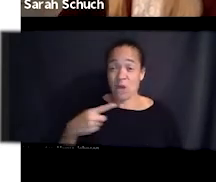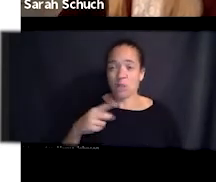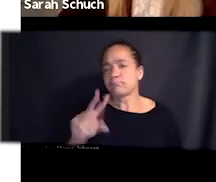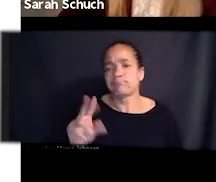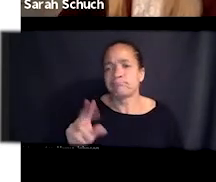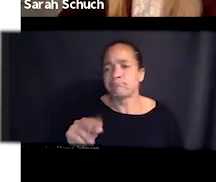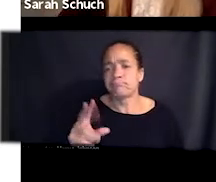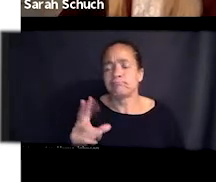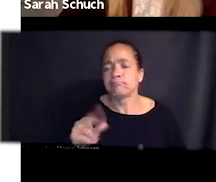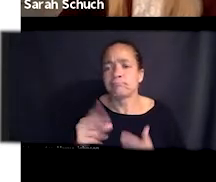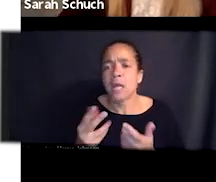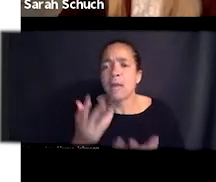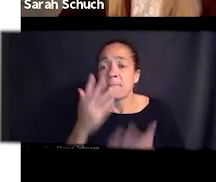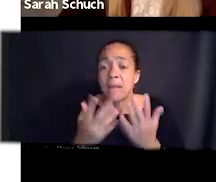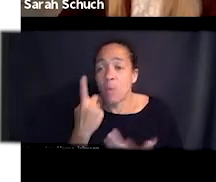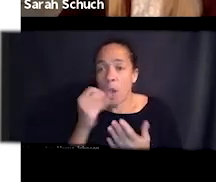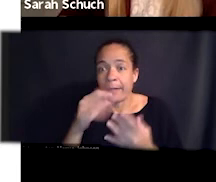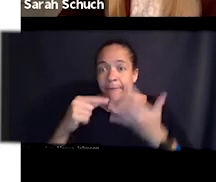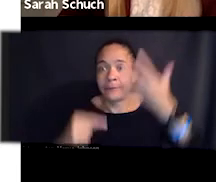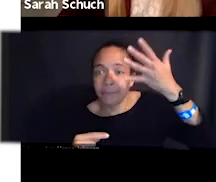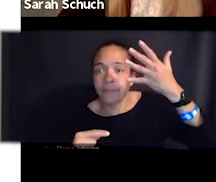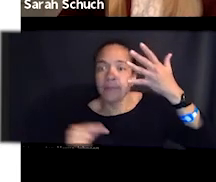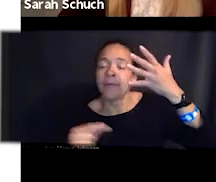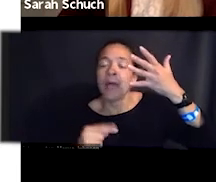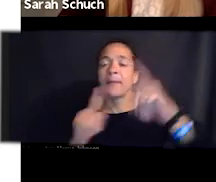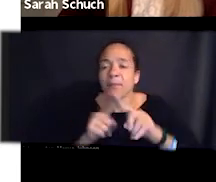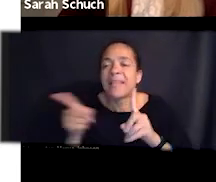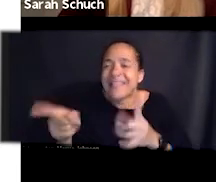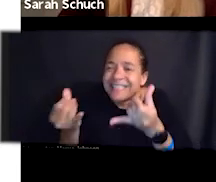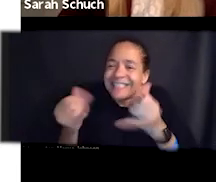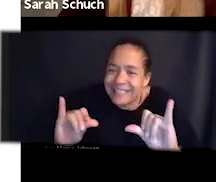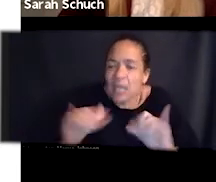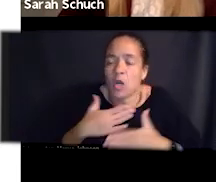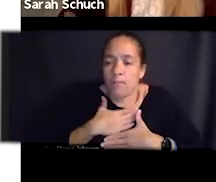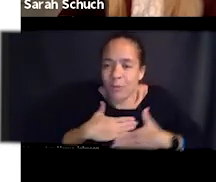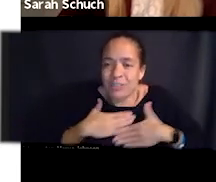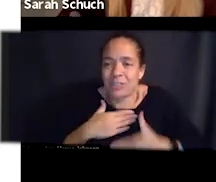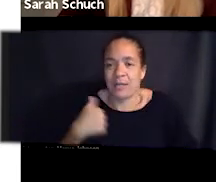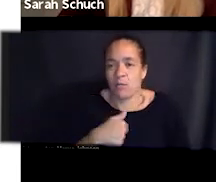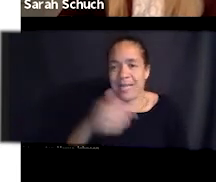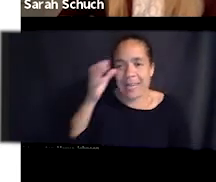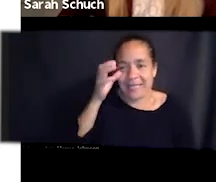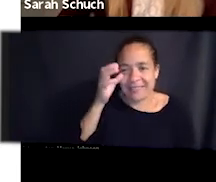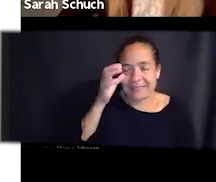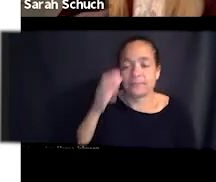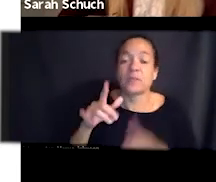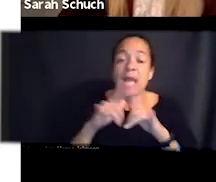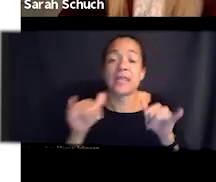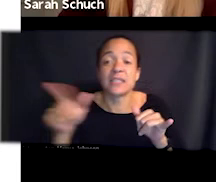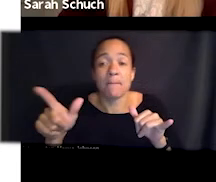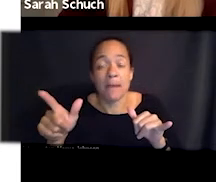of the last to do these, but they still appreciated being heard. But then they made it very clear that they